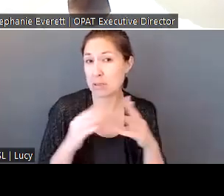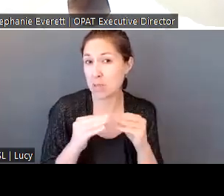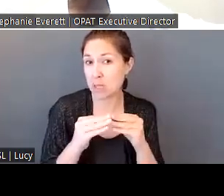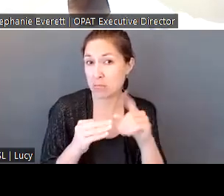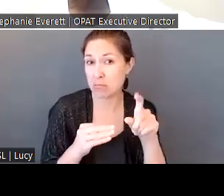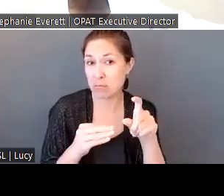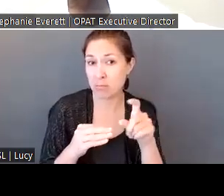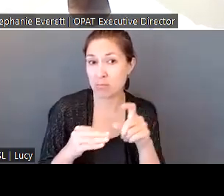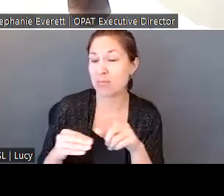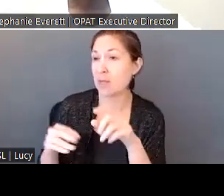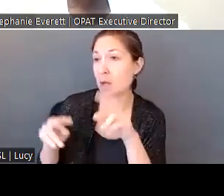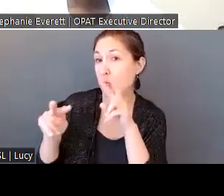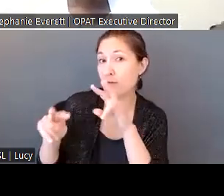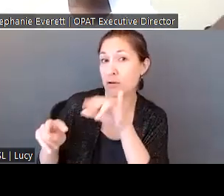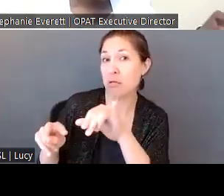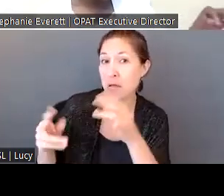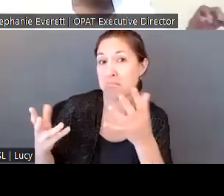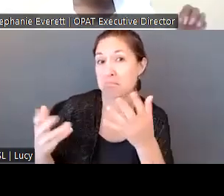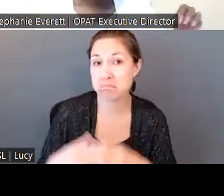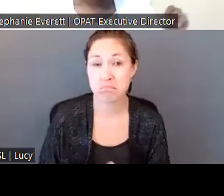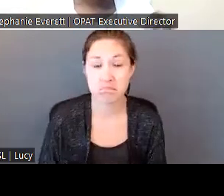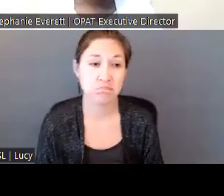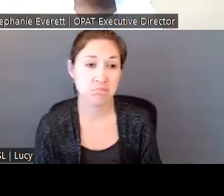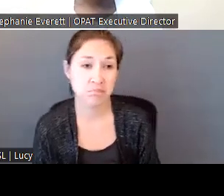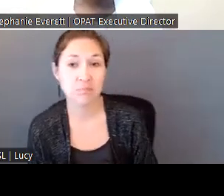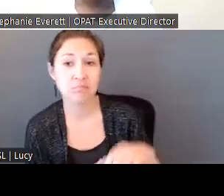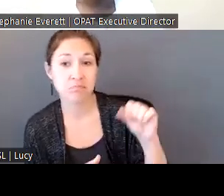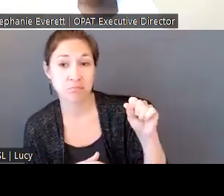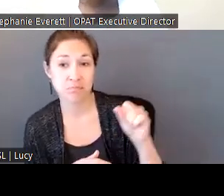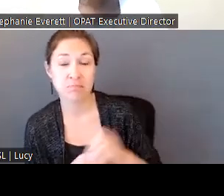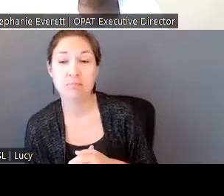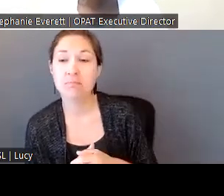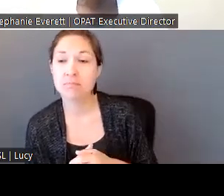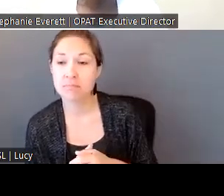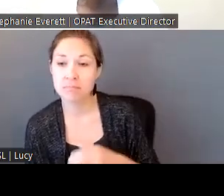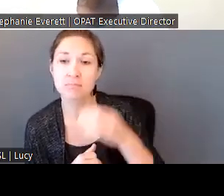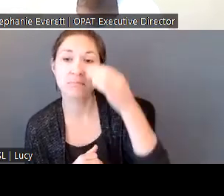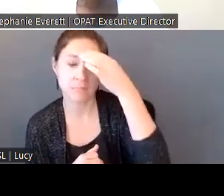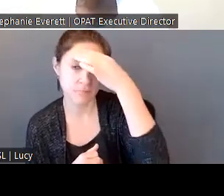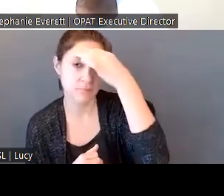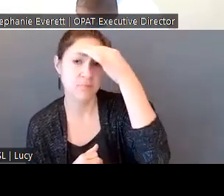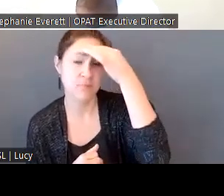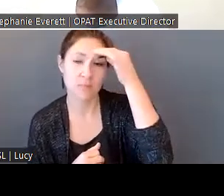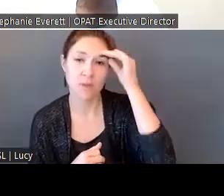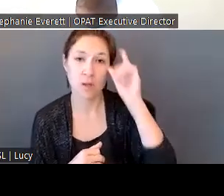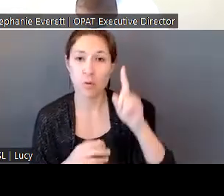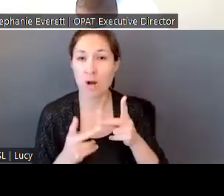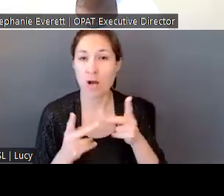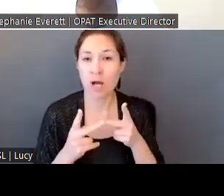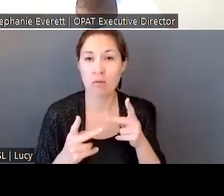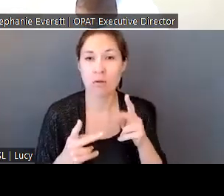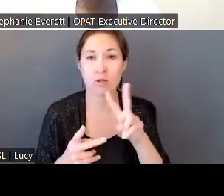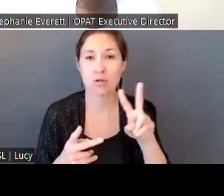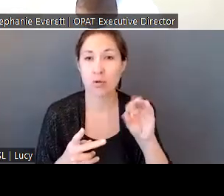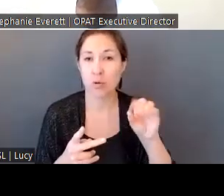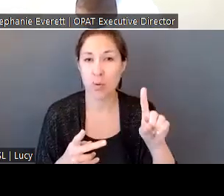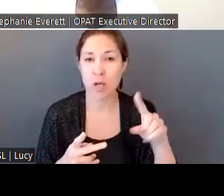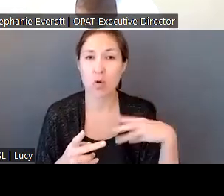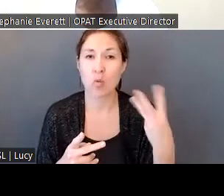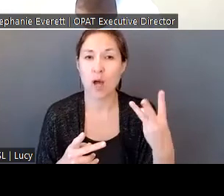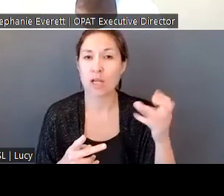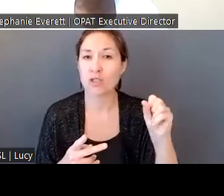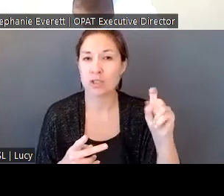Looking forward to it. Yes. So we are located at 2201 Washington Street